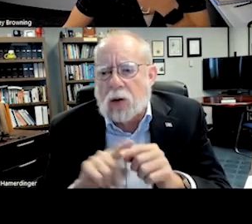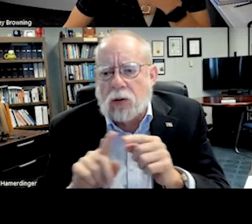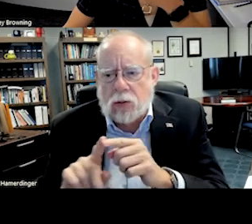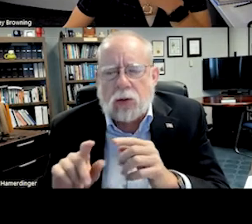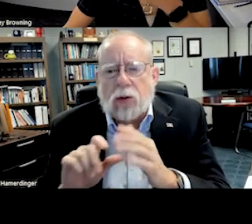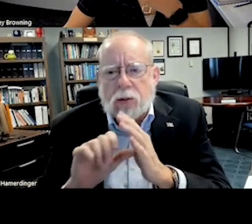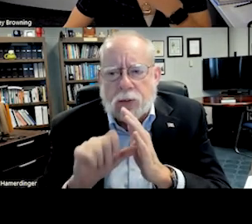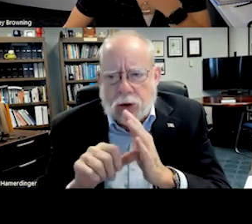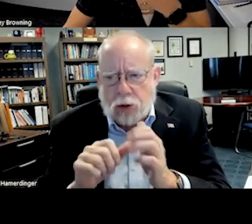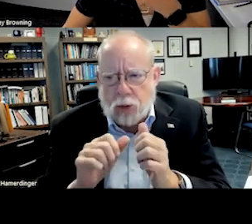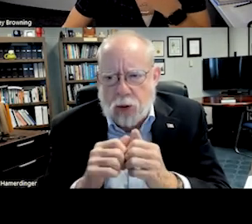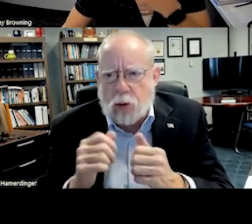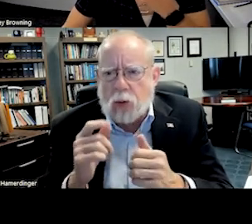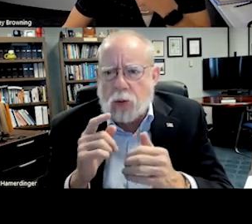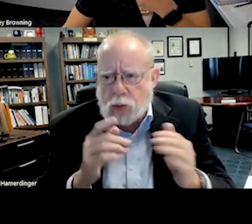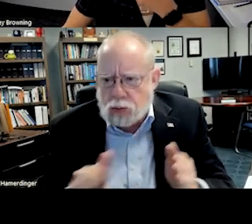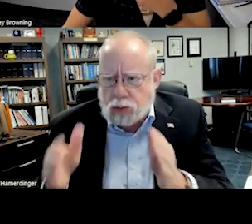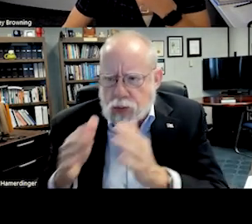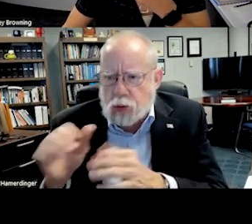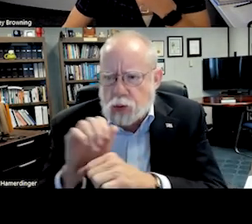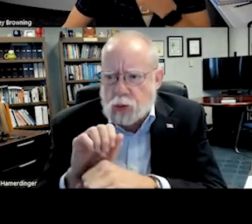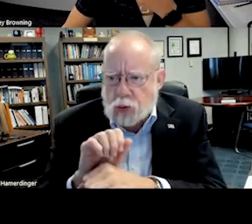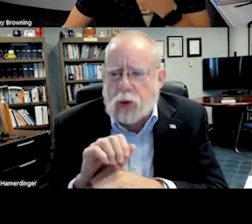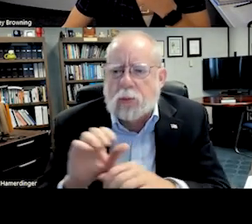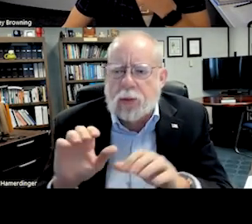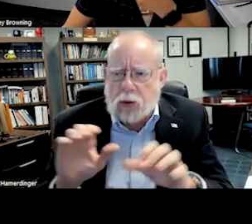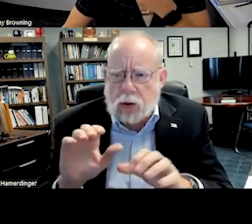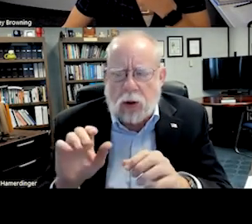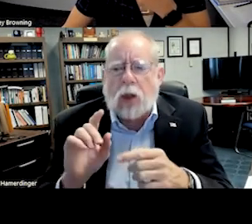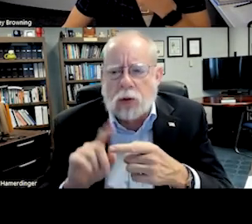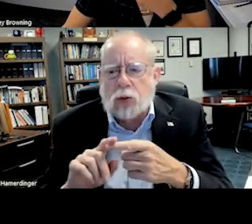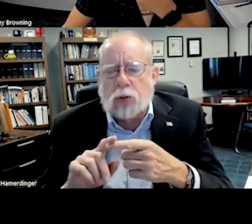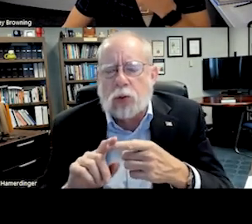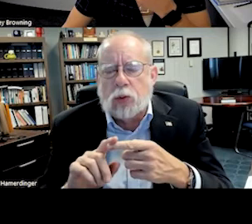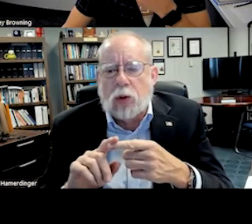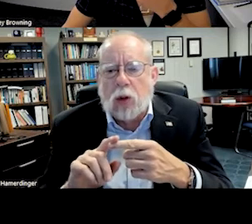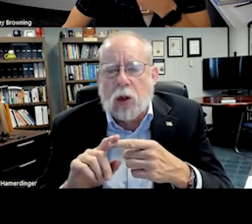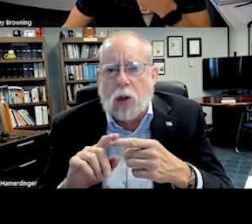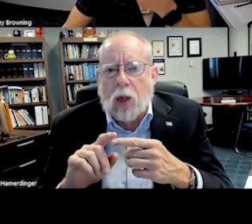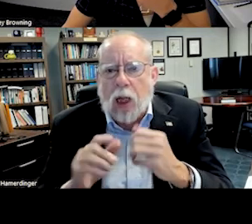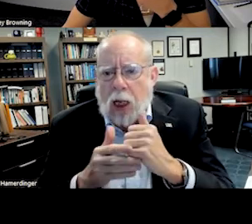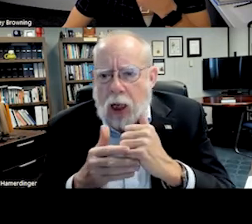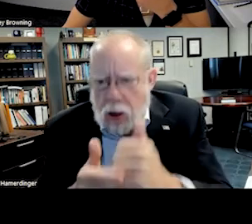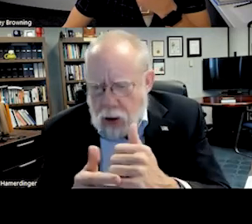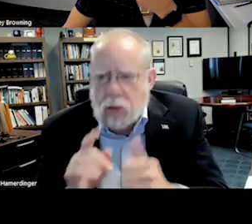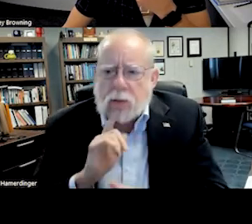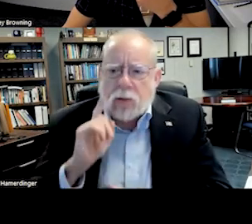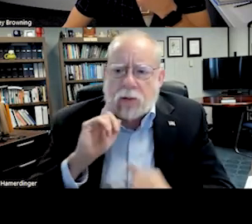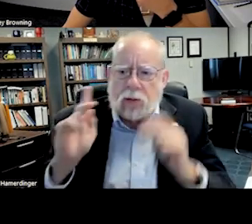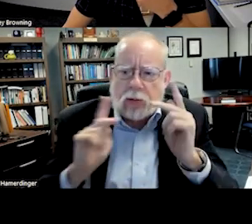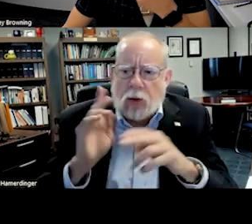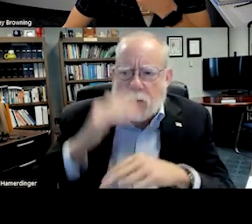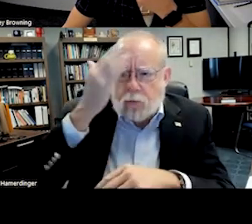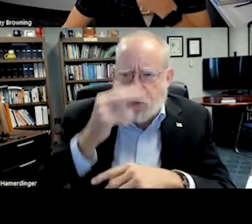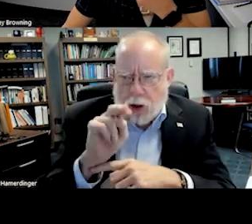that app. Also, I am impressed with the planning and the organization and work that has